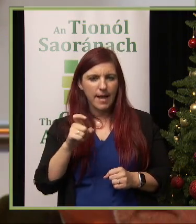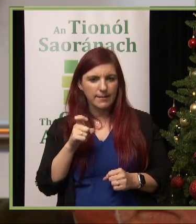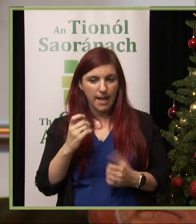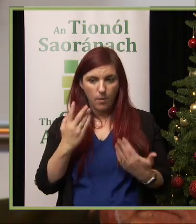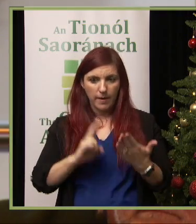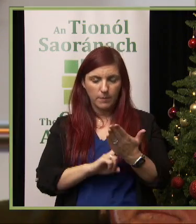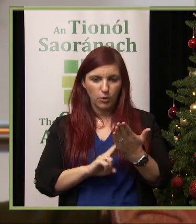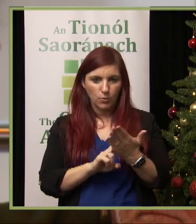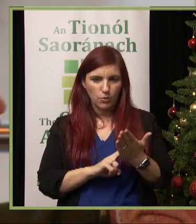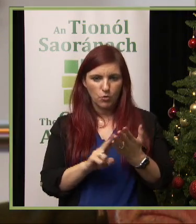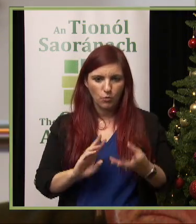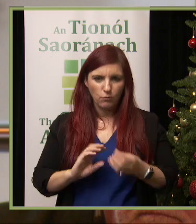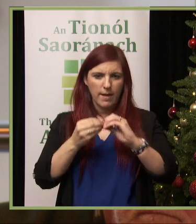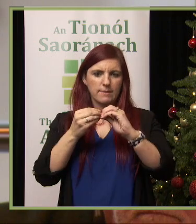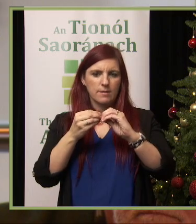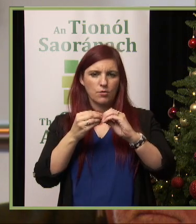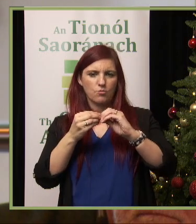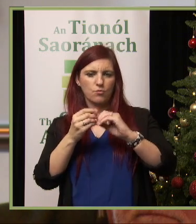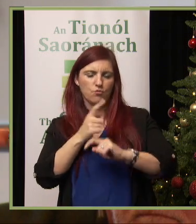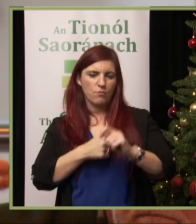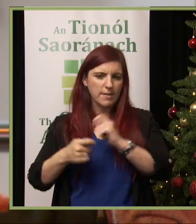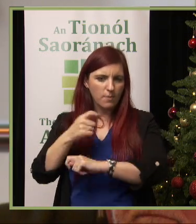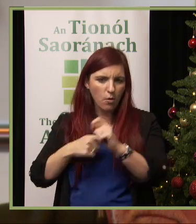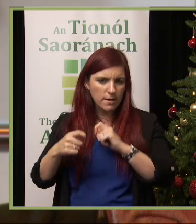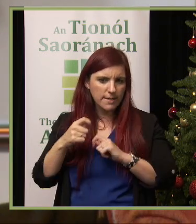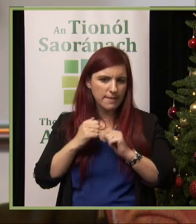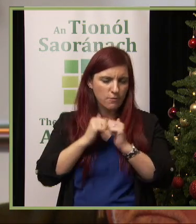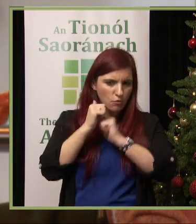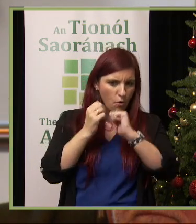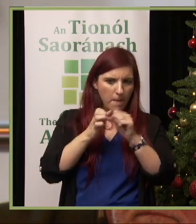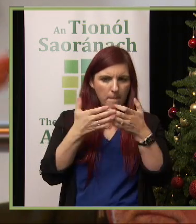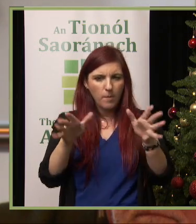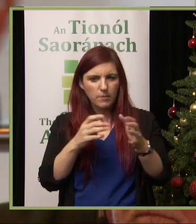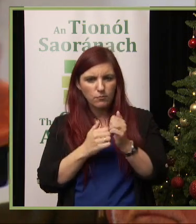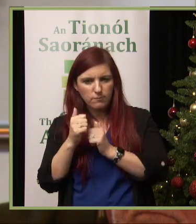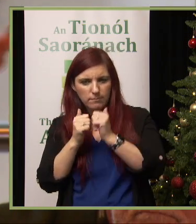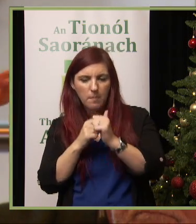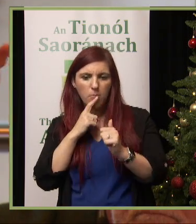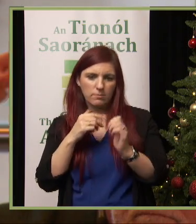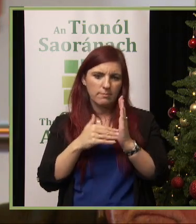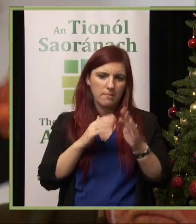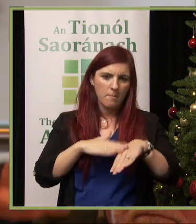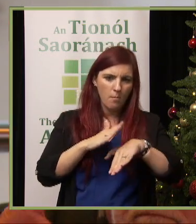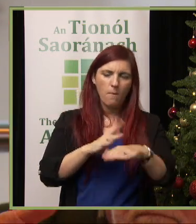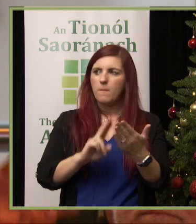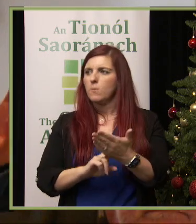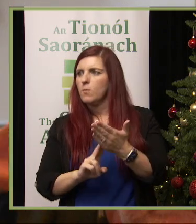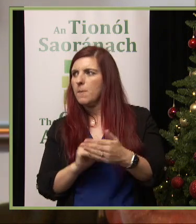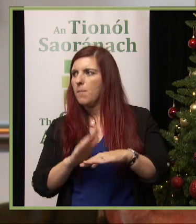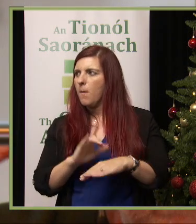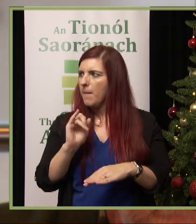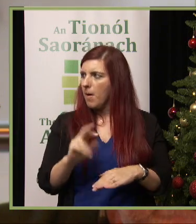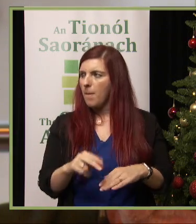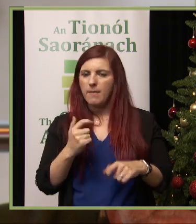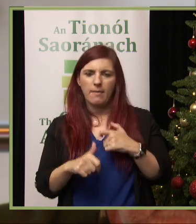in creating transport infrastructure, in public infrastructure, but yet the more people who use, the more carbon goes down, the